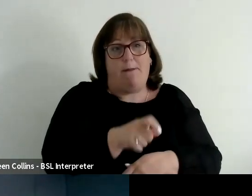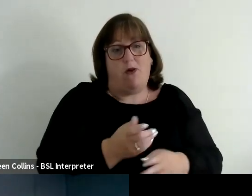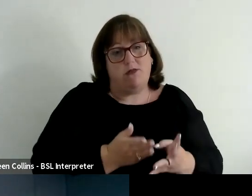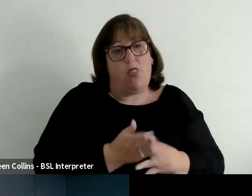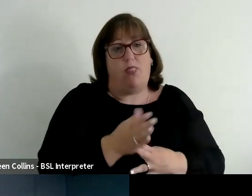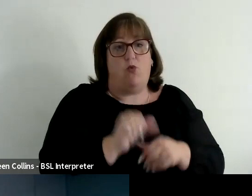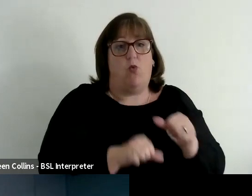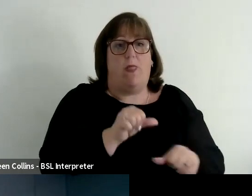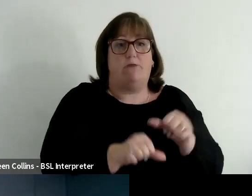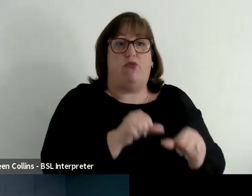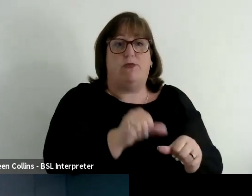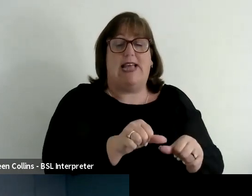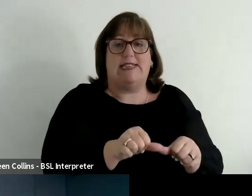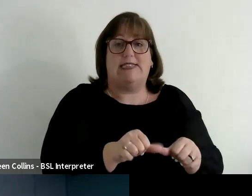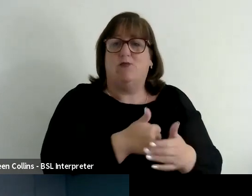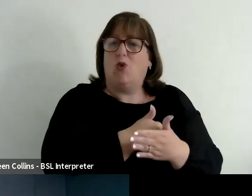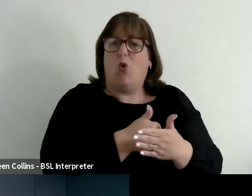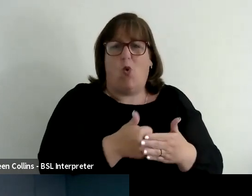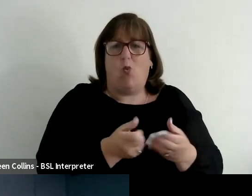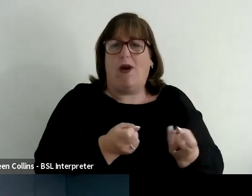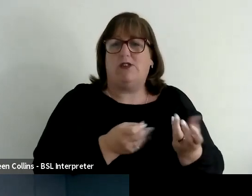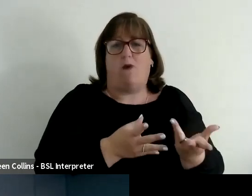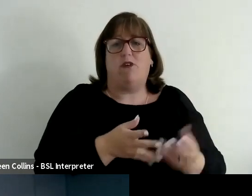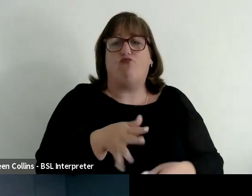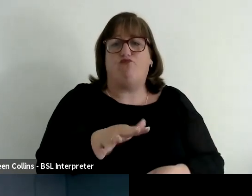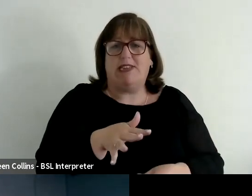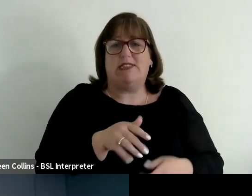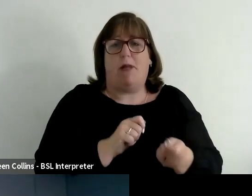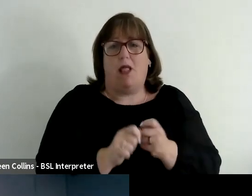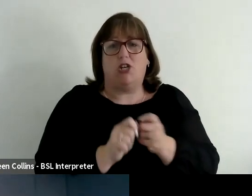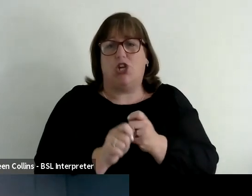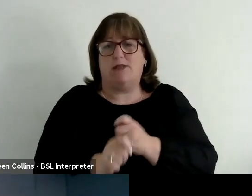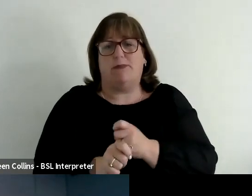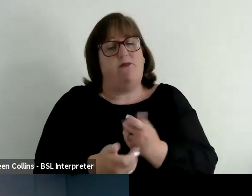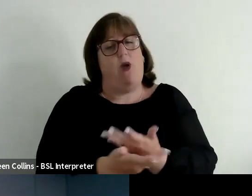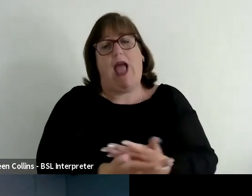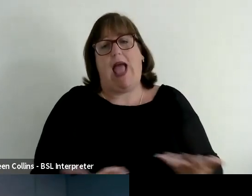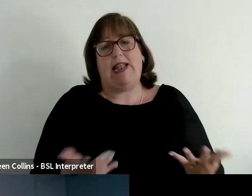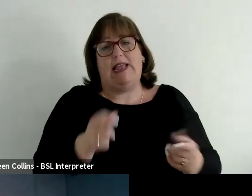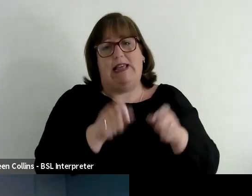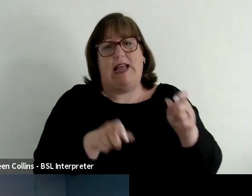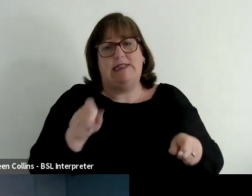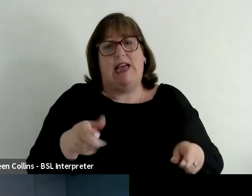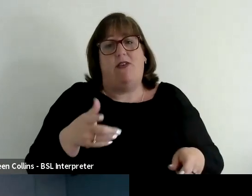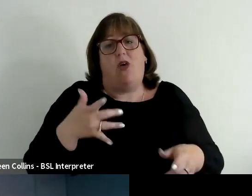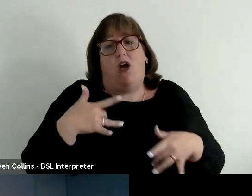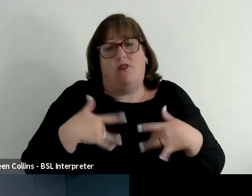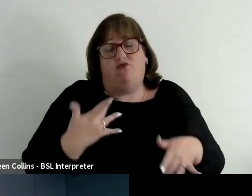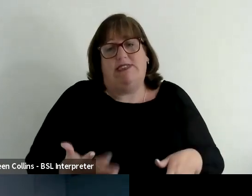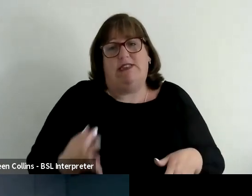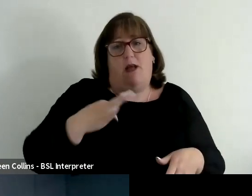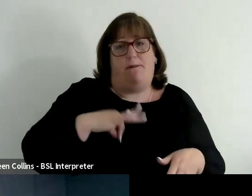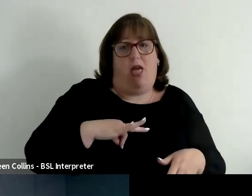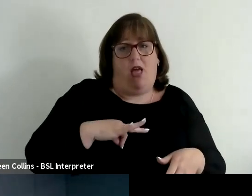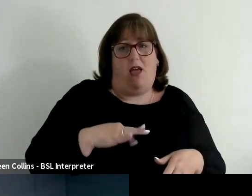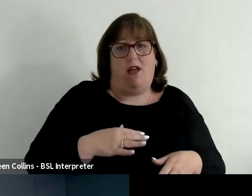process. So we will always offer reasonable adjustments for any candidate that wants to apply or participate